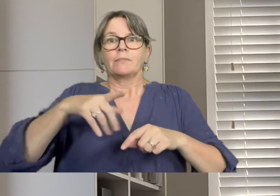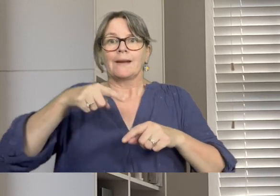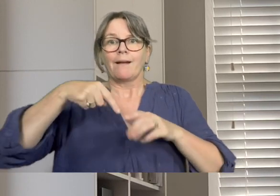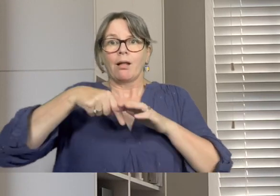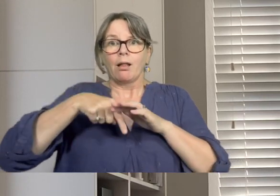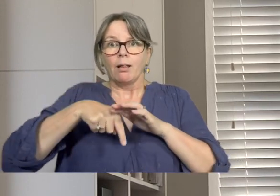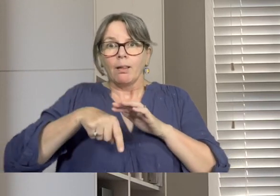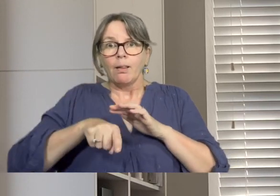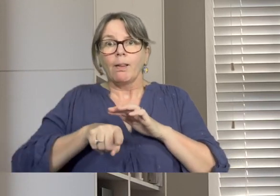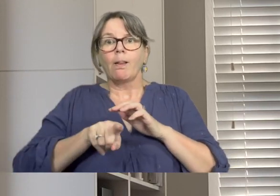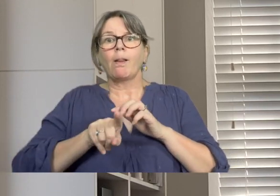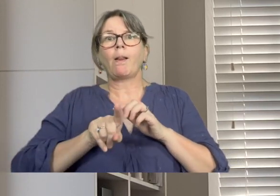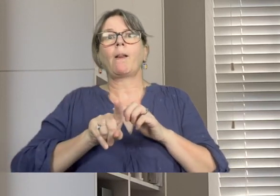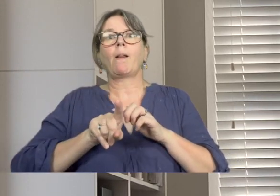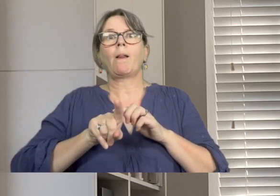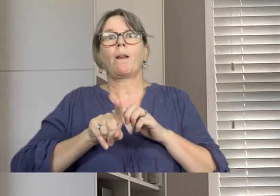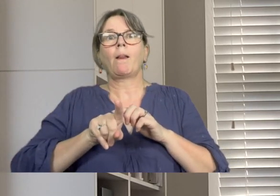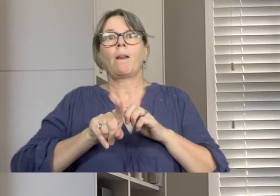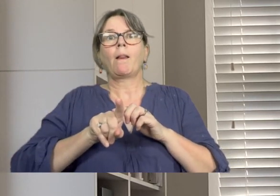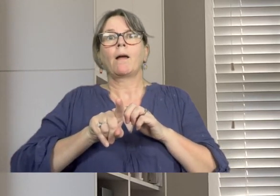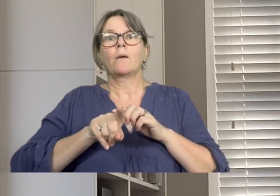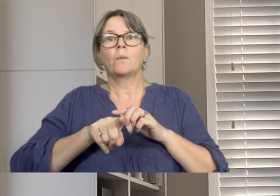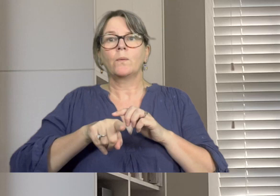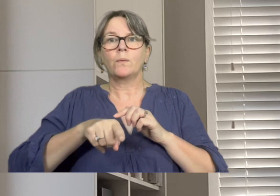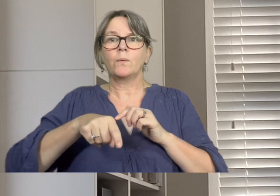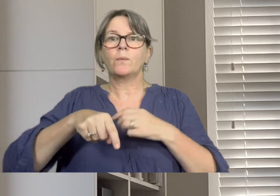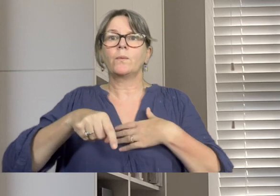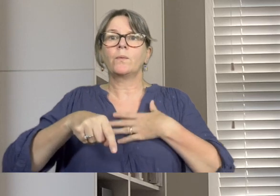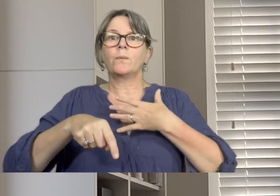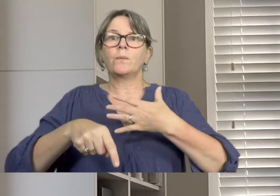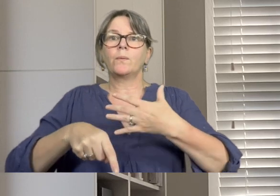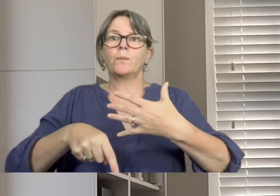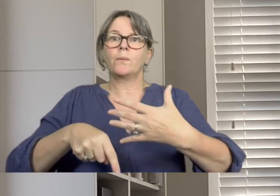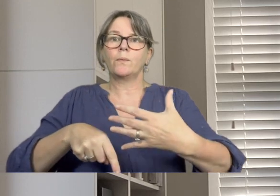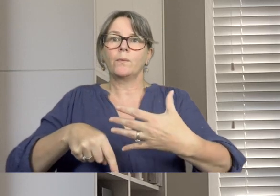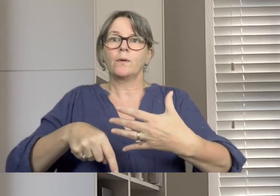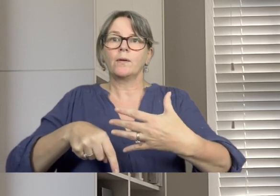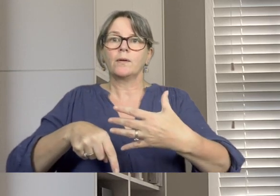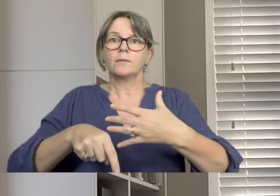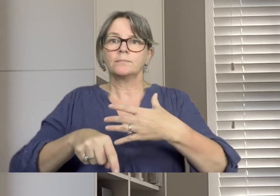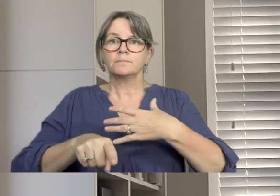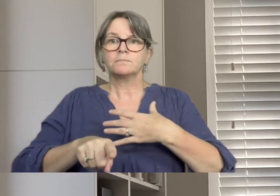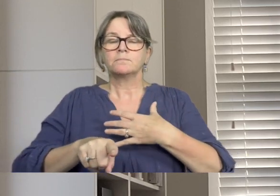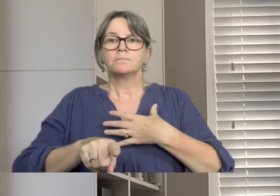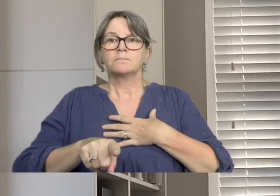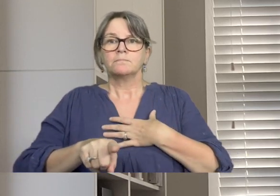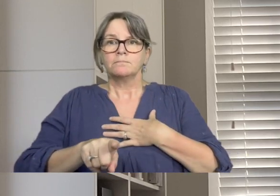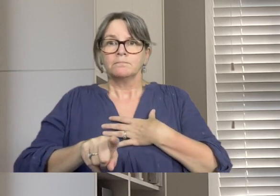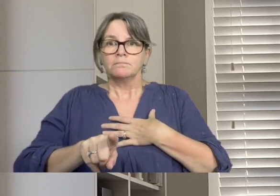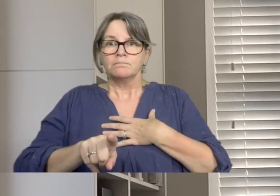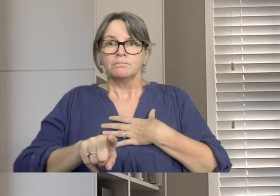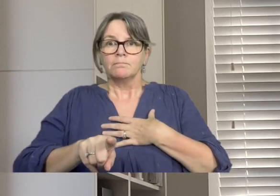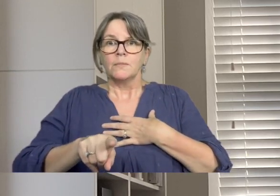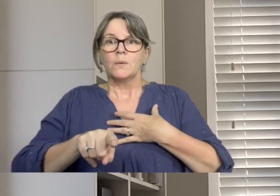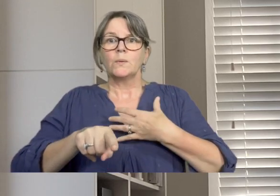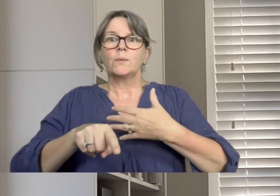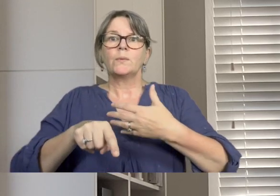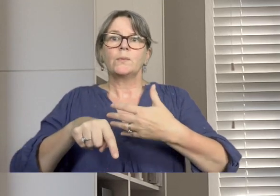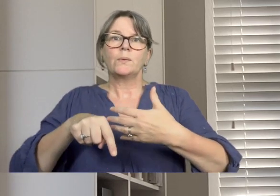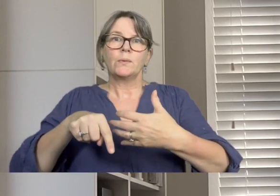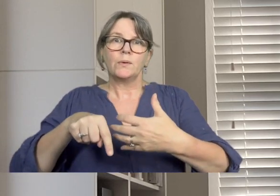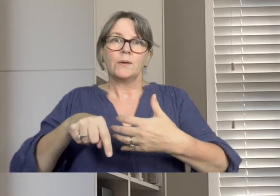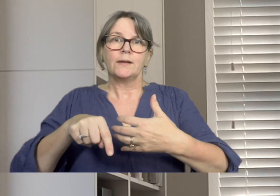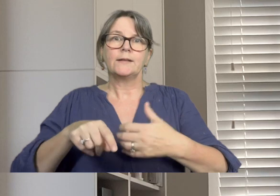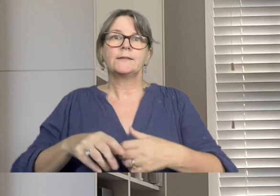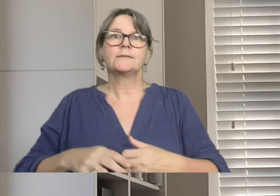we're breathing out, having a sense of wrapping around those abdominals, squeezing through the belly button and curling the spine